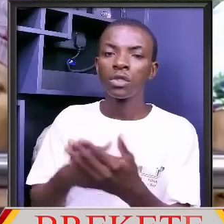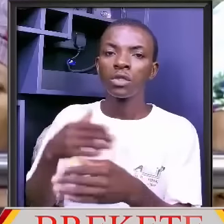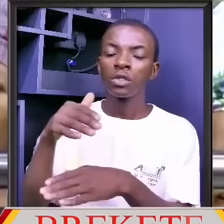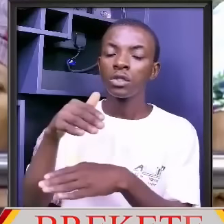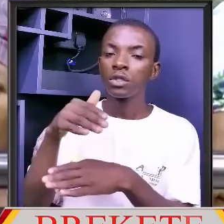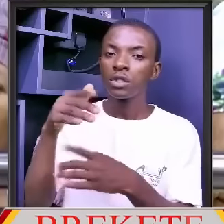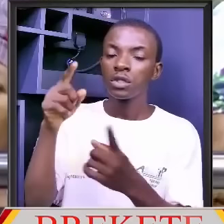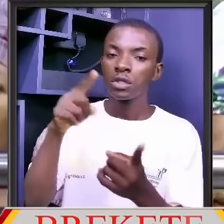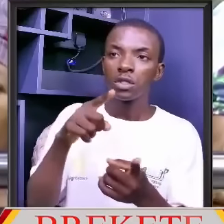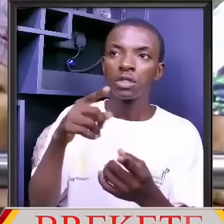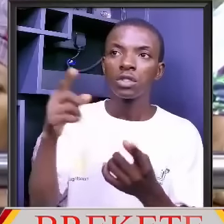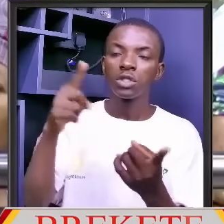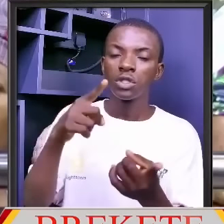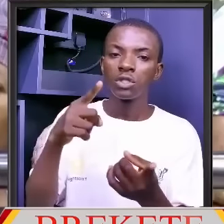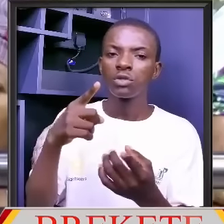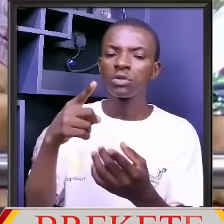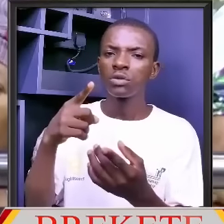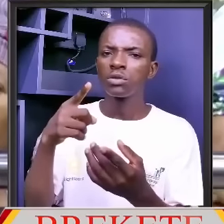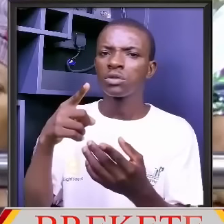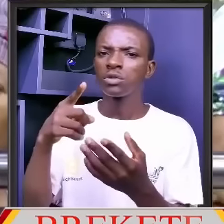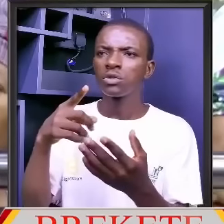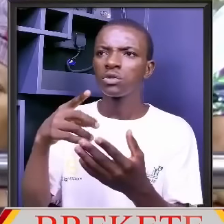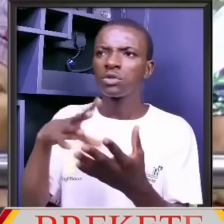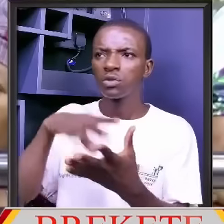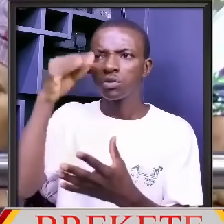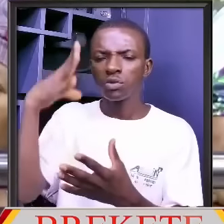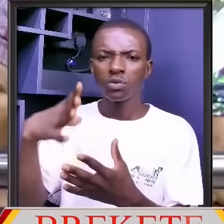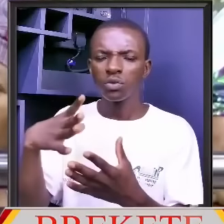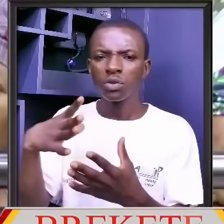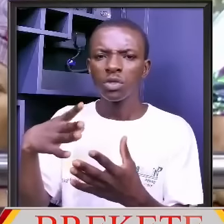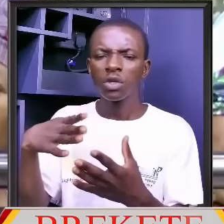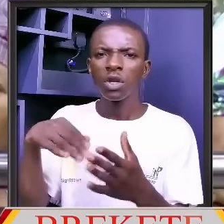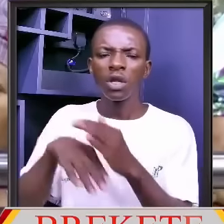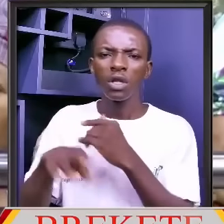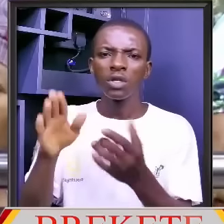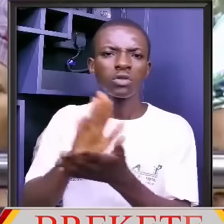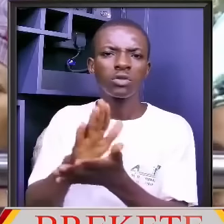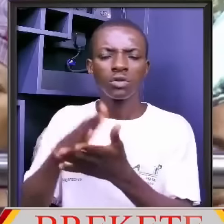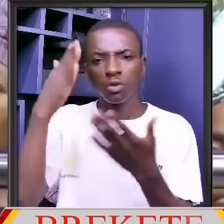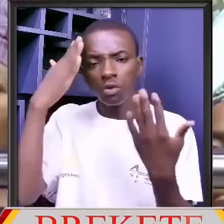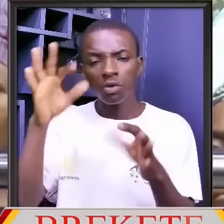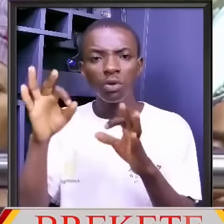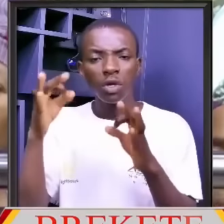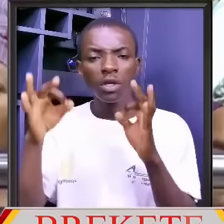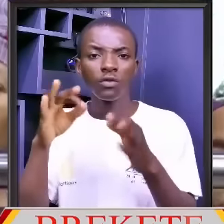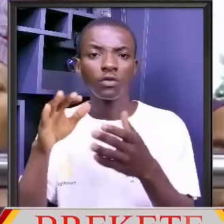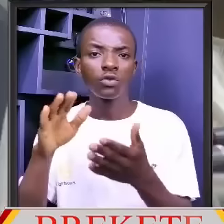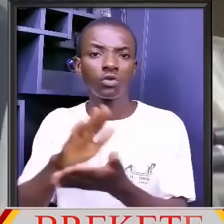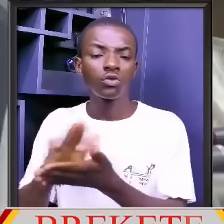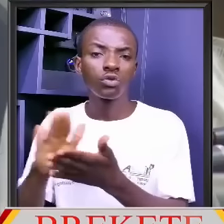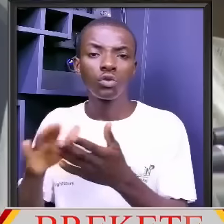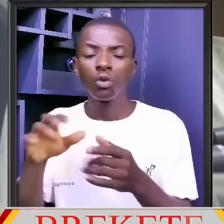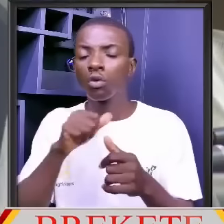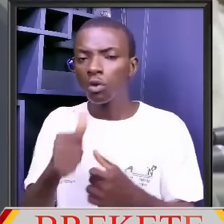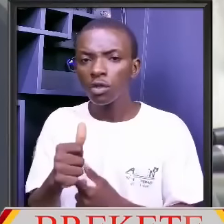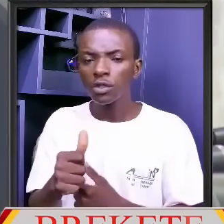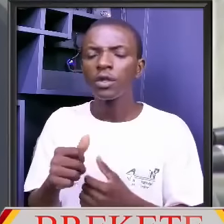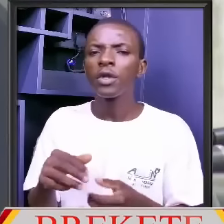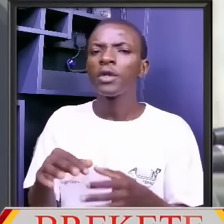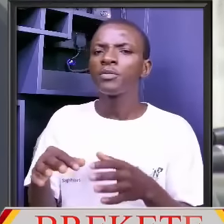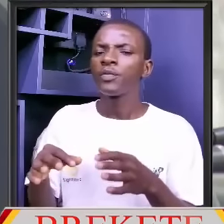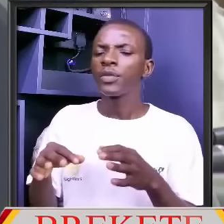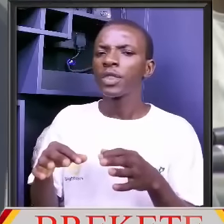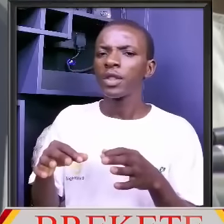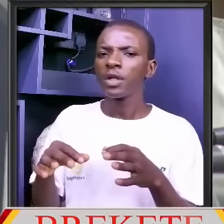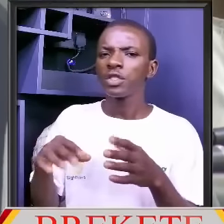till students come. Because the teachers they're not a quick come school, so they no go know whether you sweep or be you no sweep. Yes, so